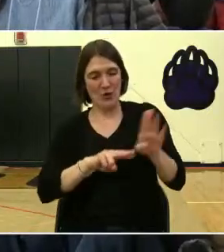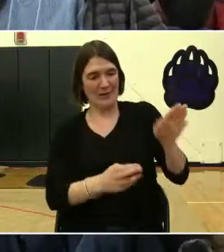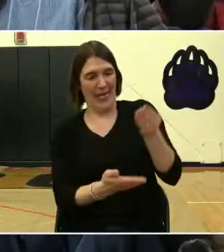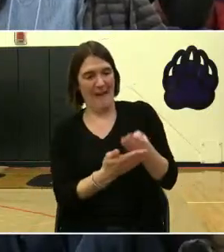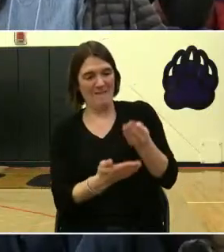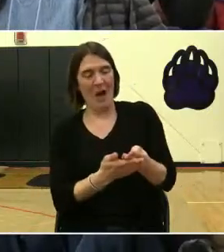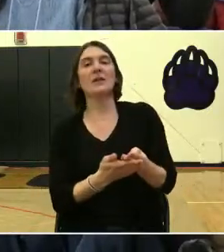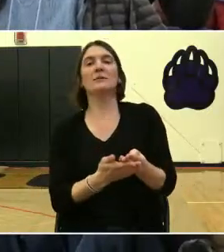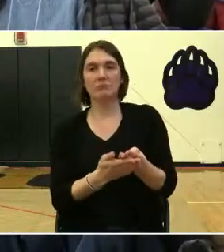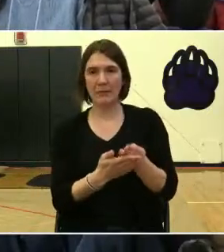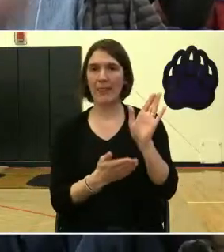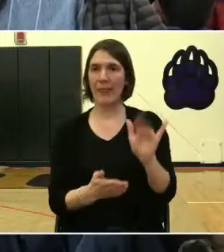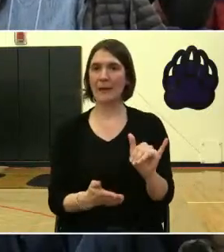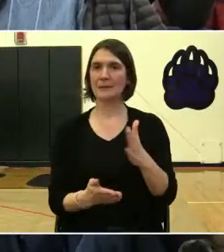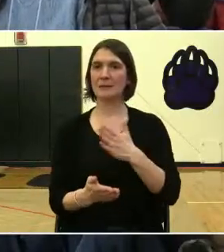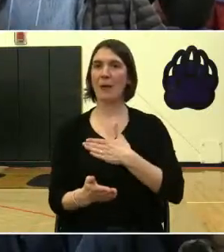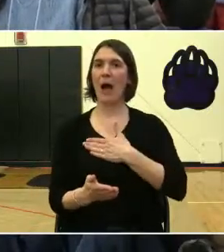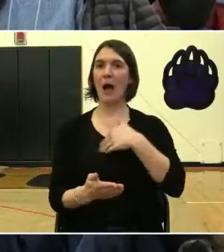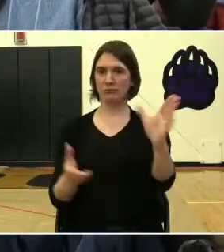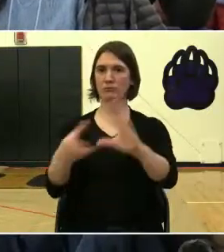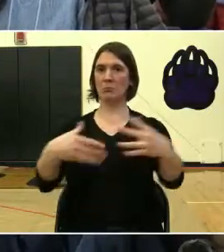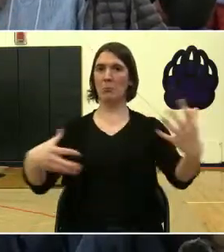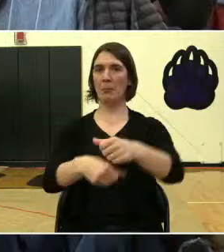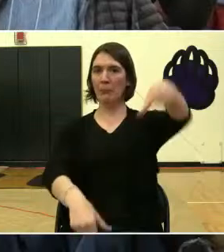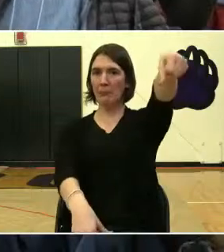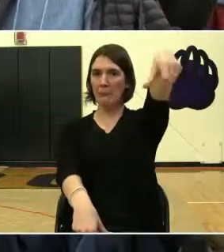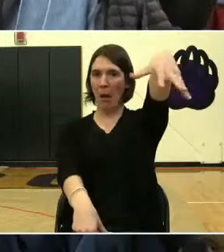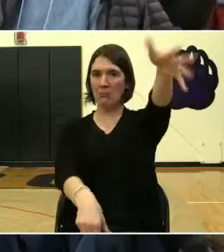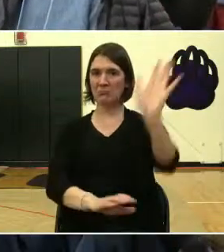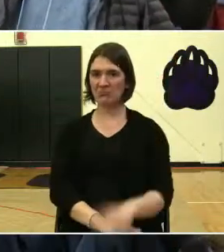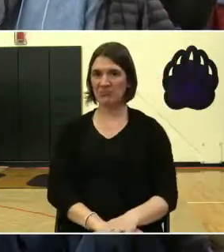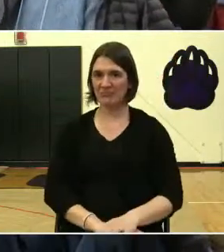fund um and that's my